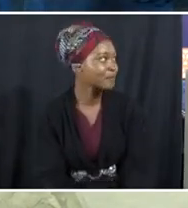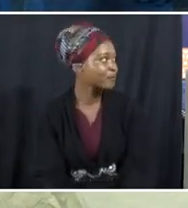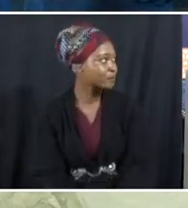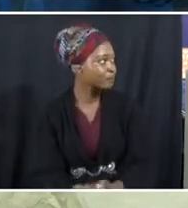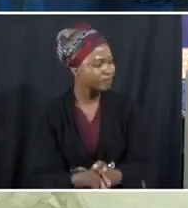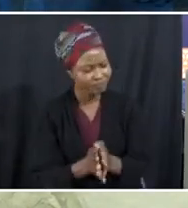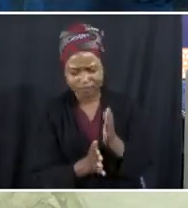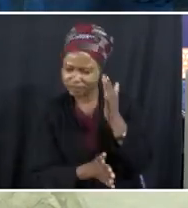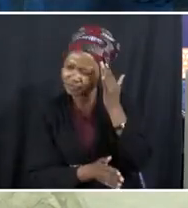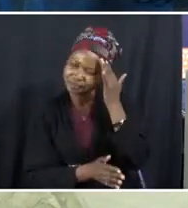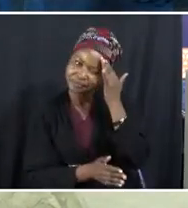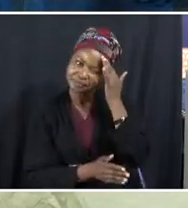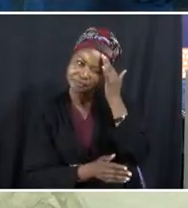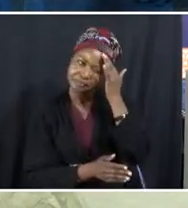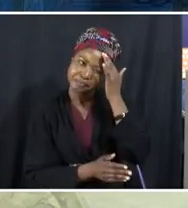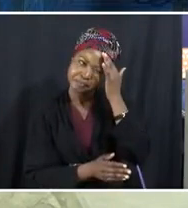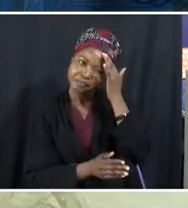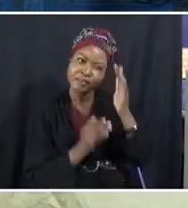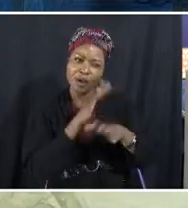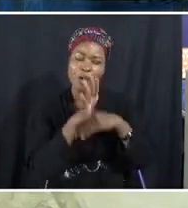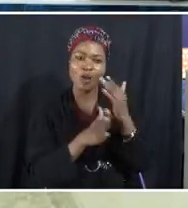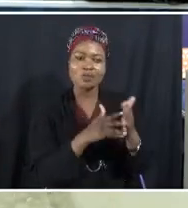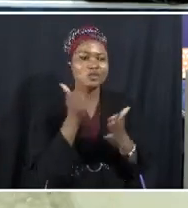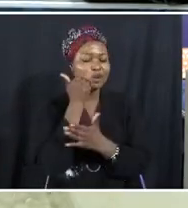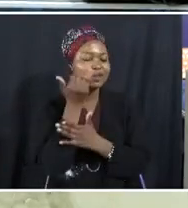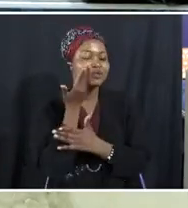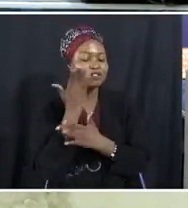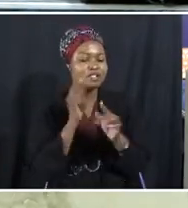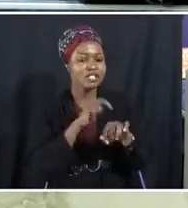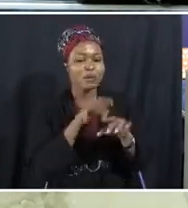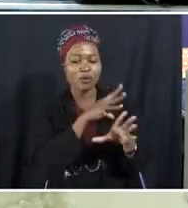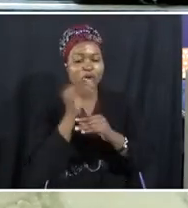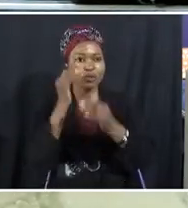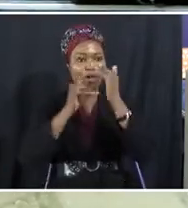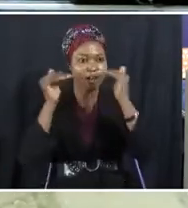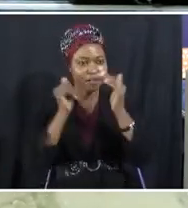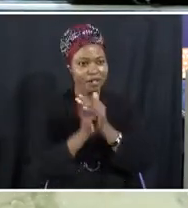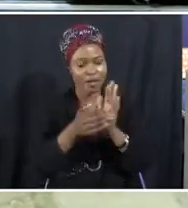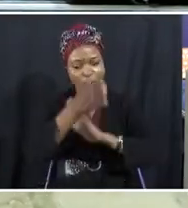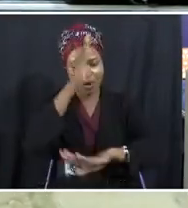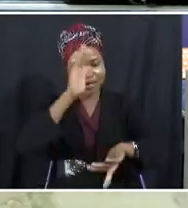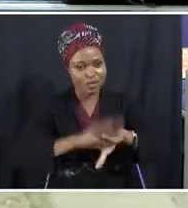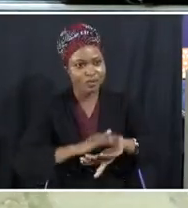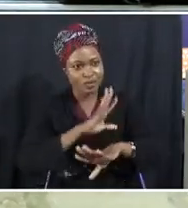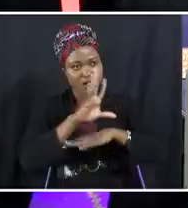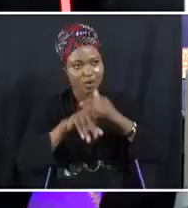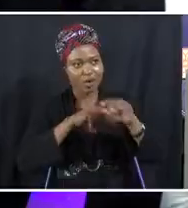Sorrows will be over when we get home. God is good all the time.